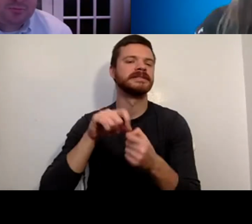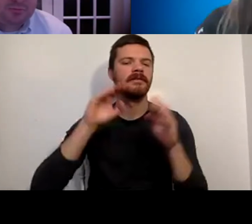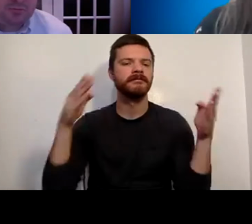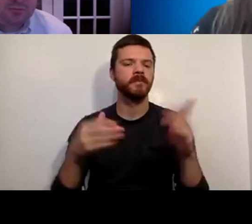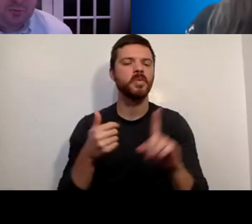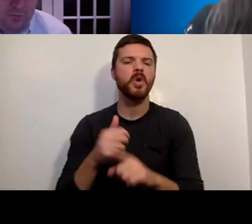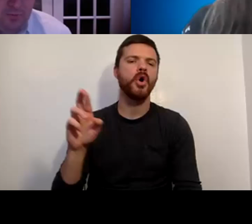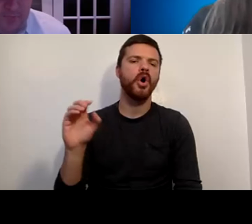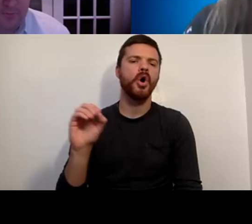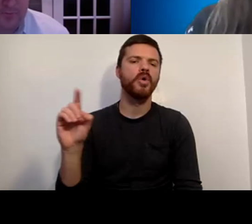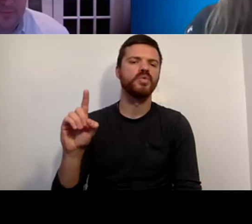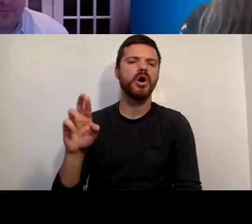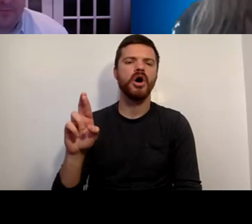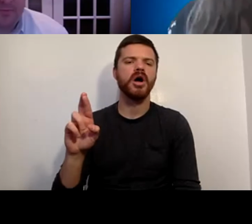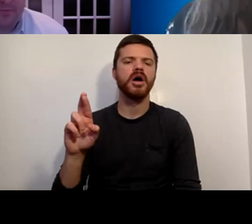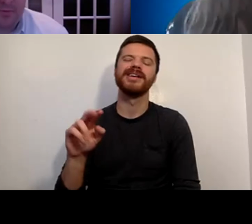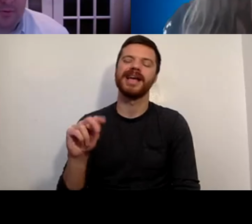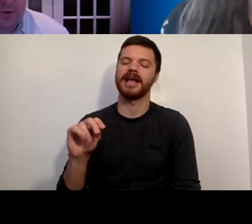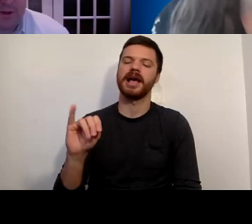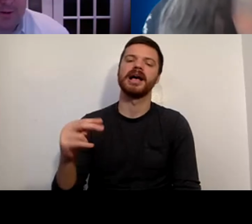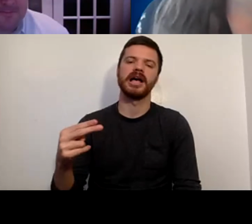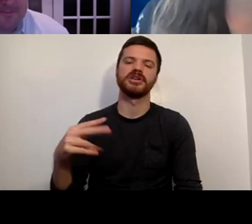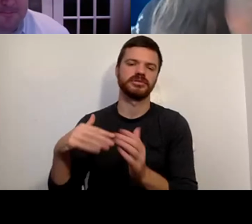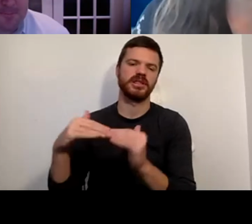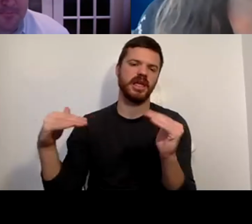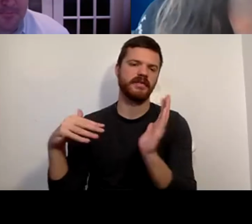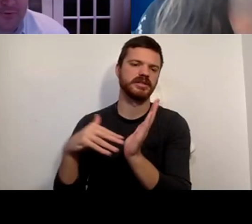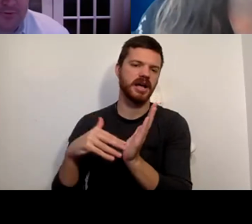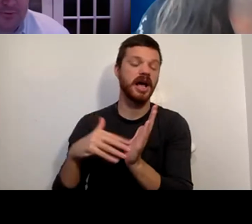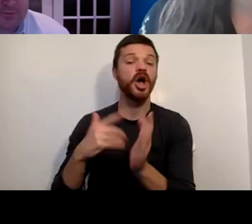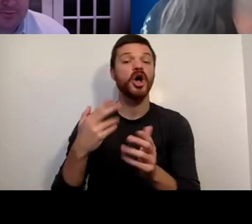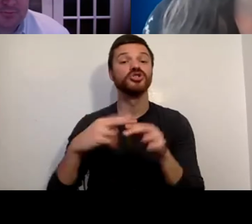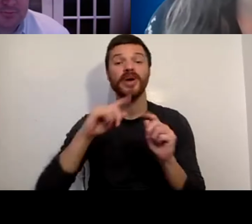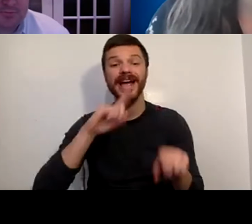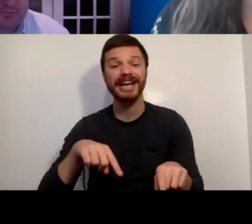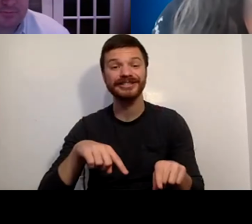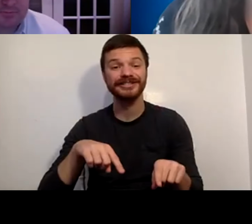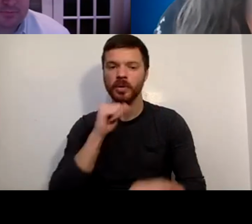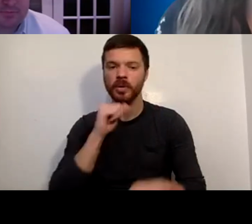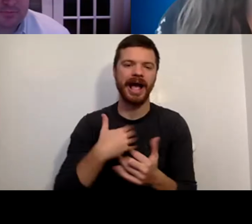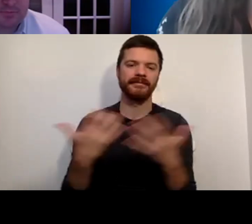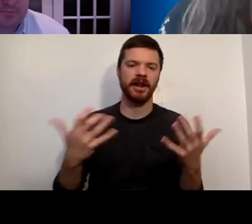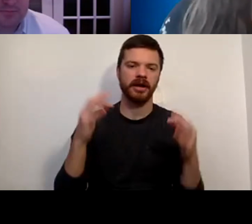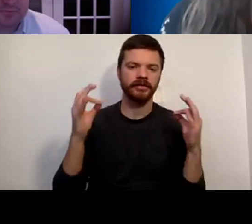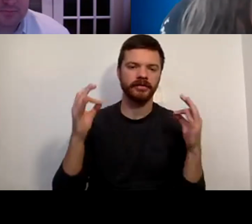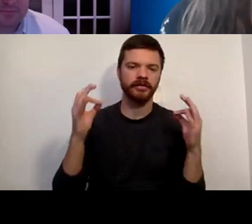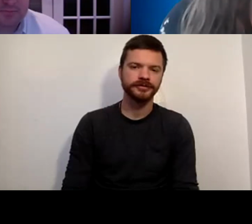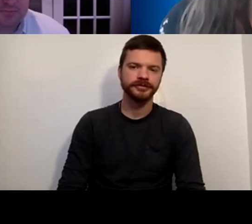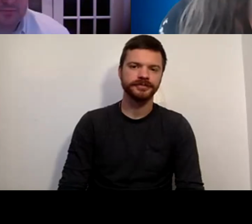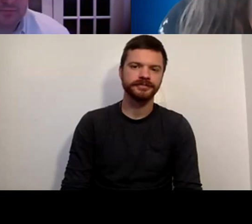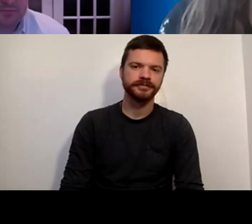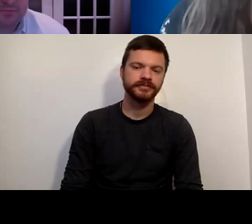level NIH study. I think the short answer is we don't have a lot of definitive answers on that question right now,